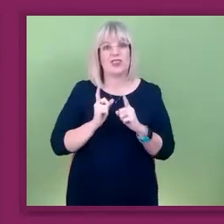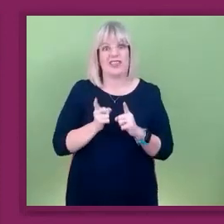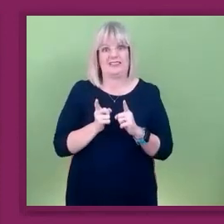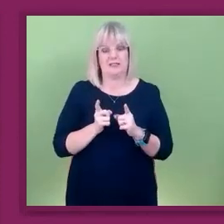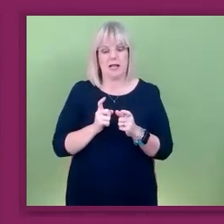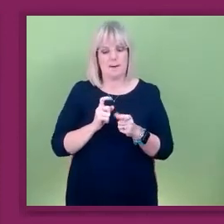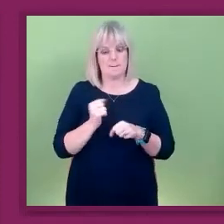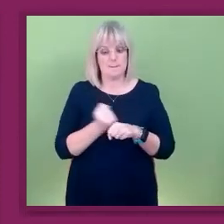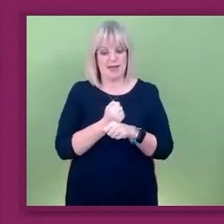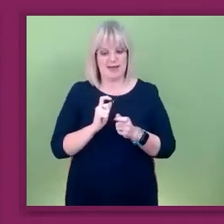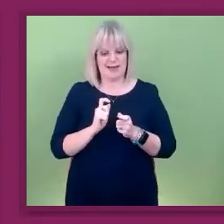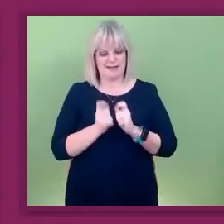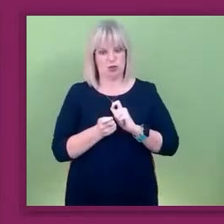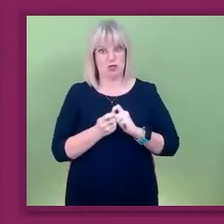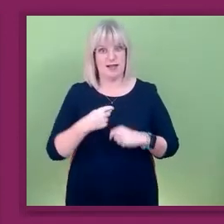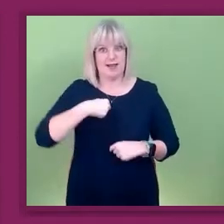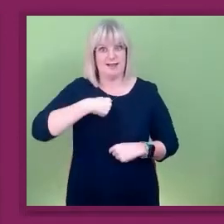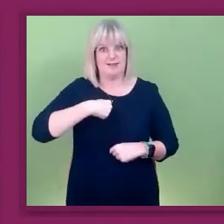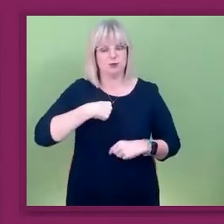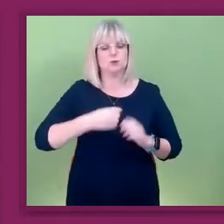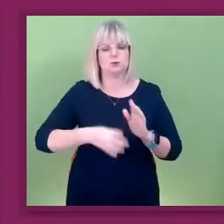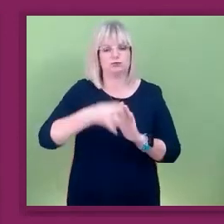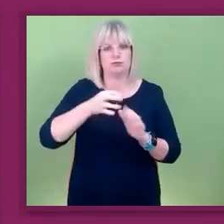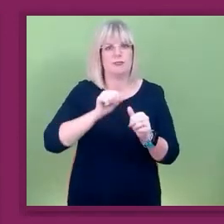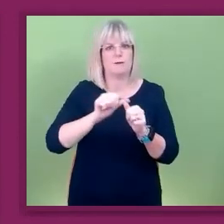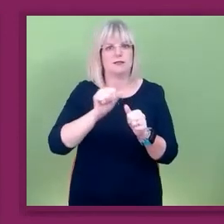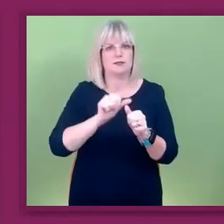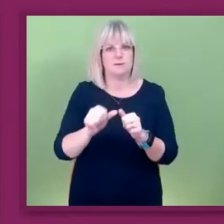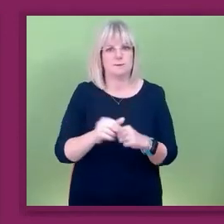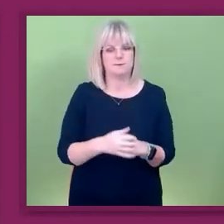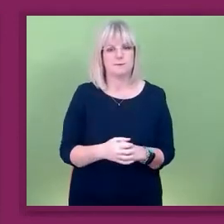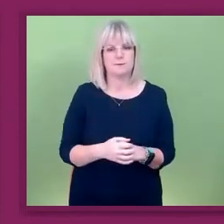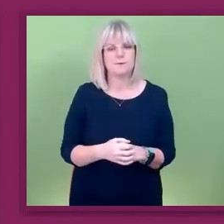I'd say it's then about looking at what your trust or